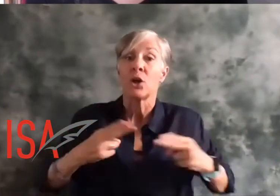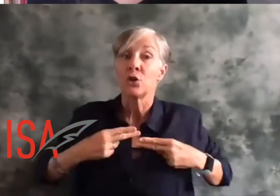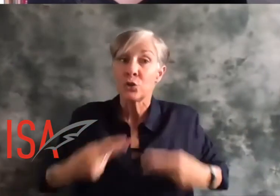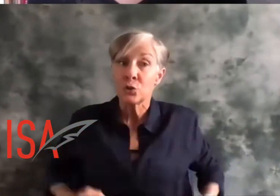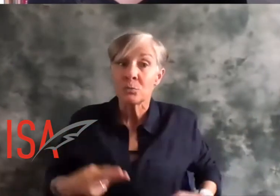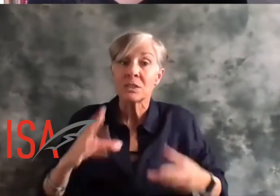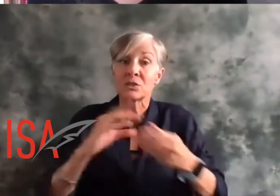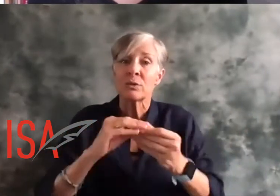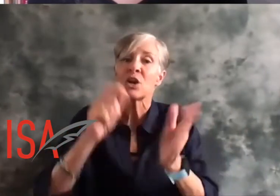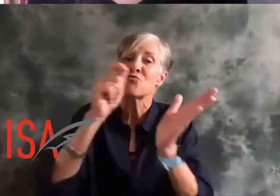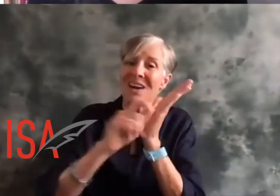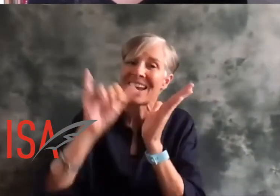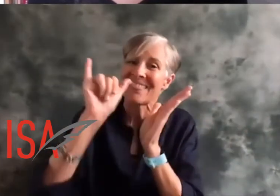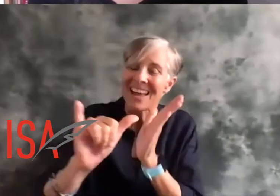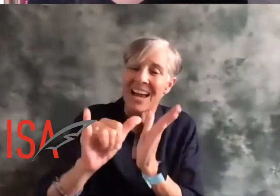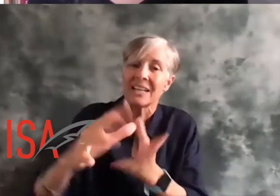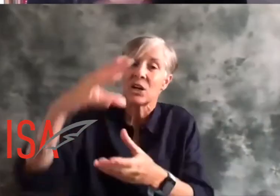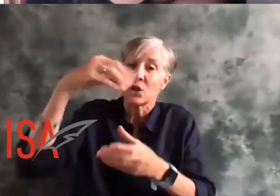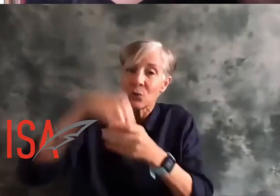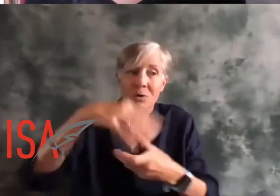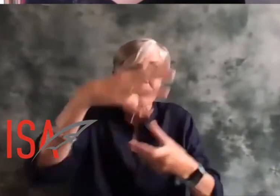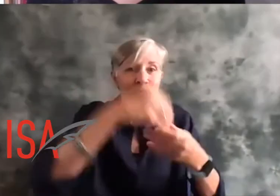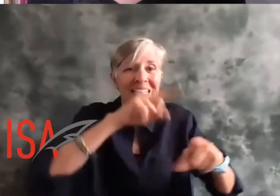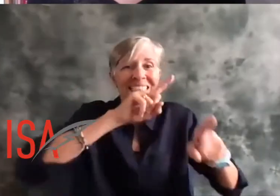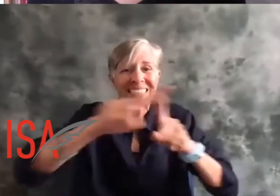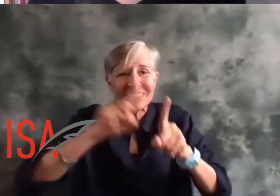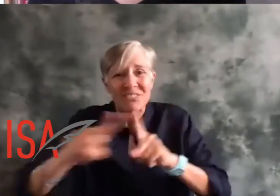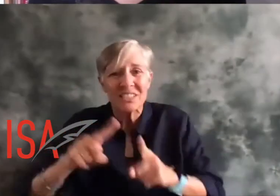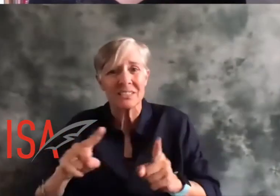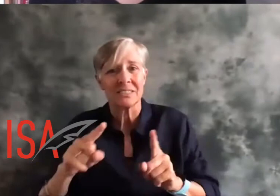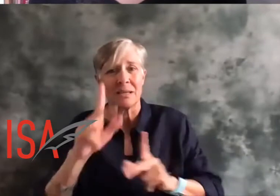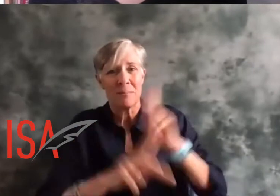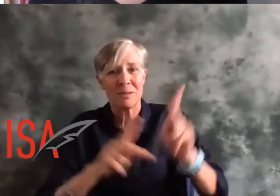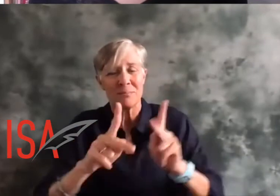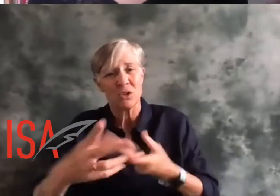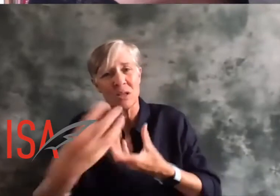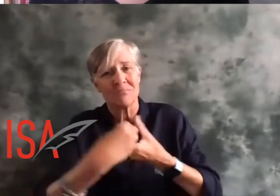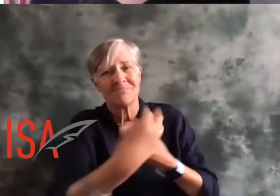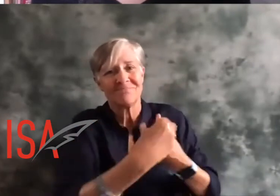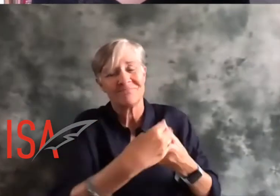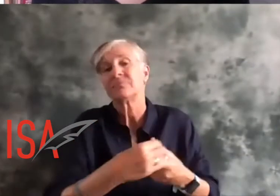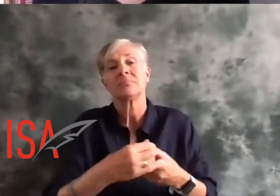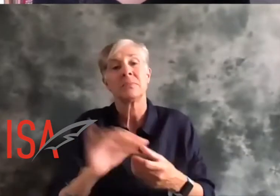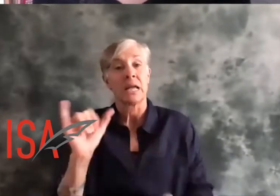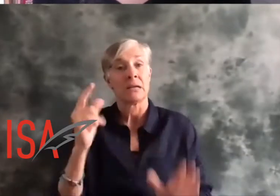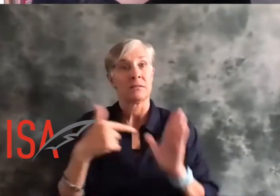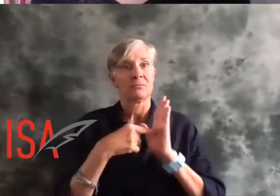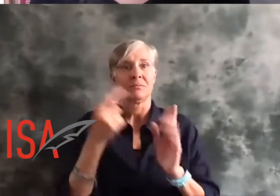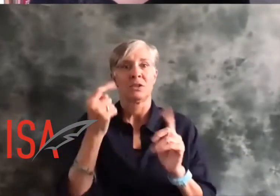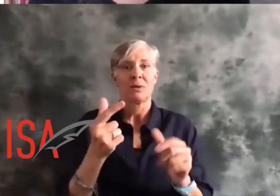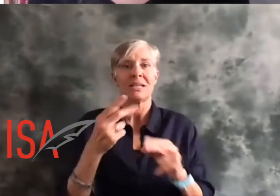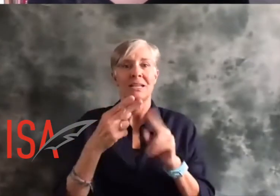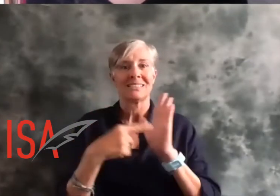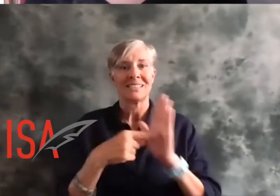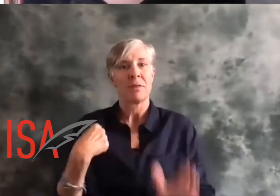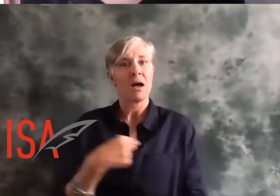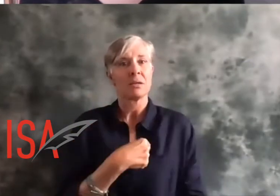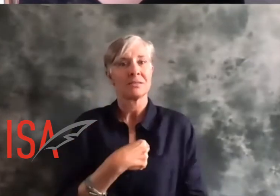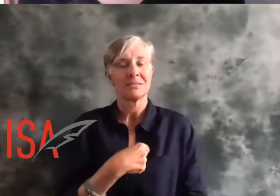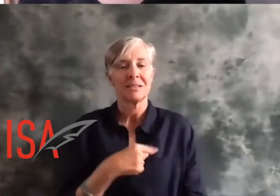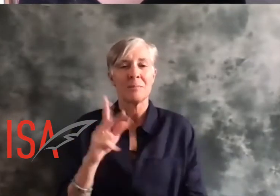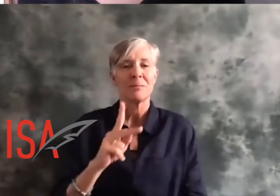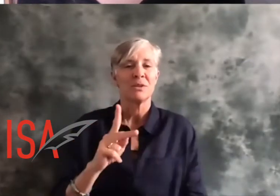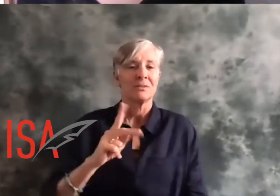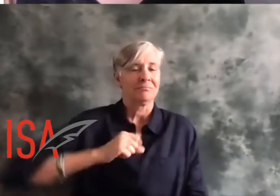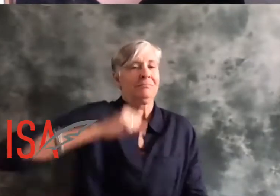write that can incorporate different people. And one example, quick example I have is, you know, us. People have kind of pushed back on this,